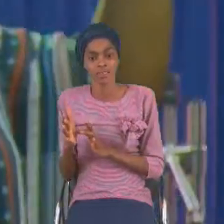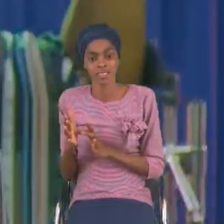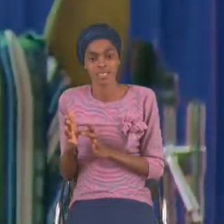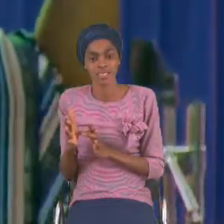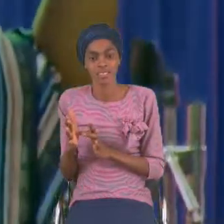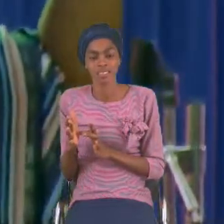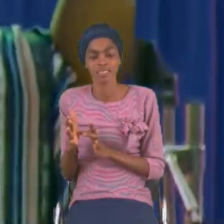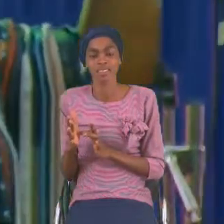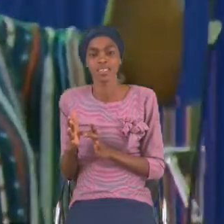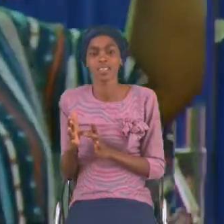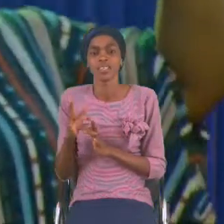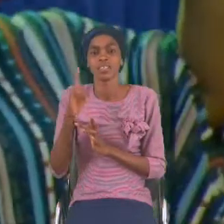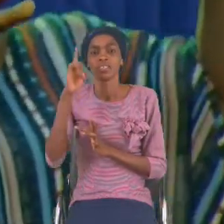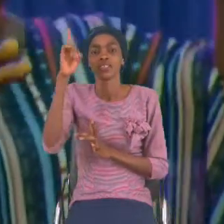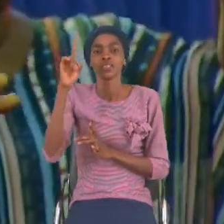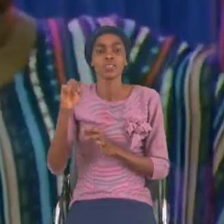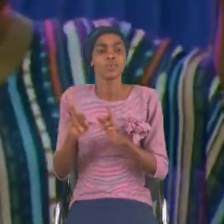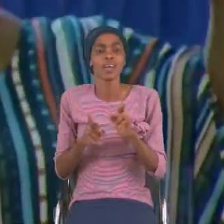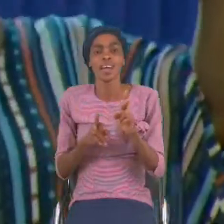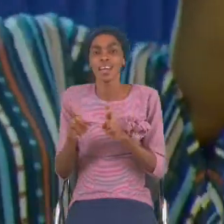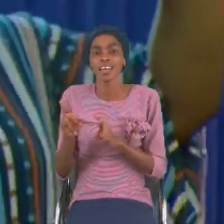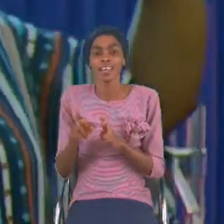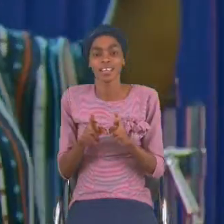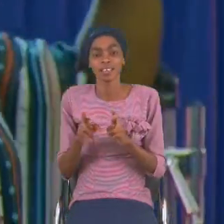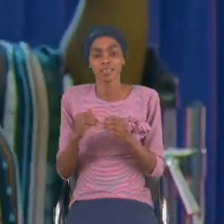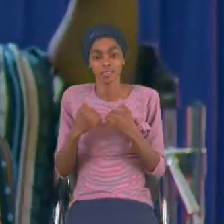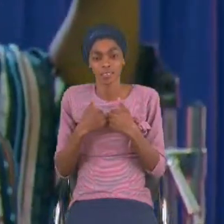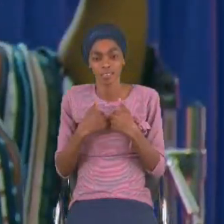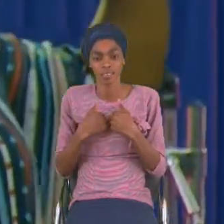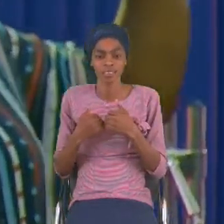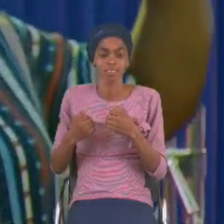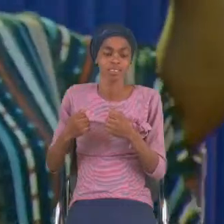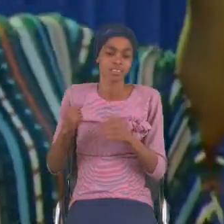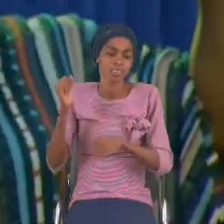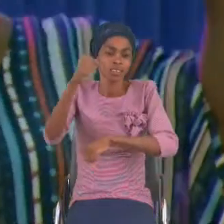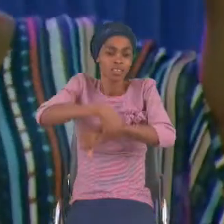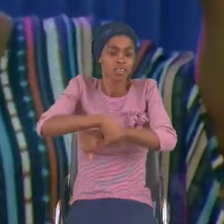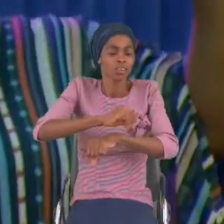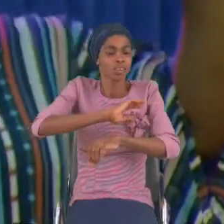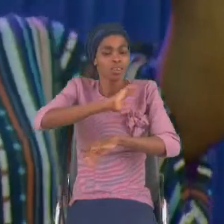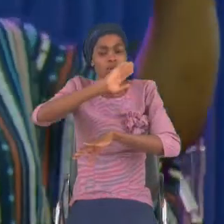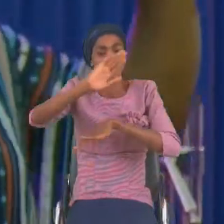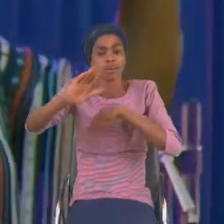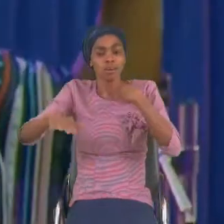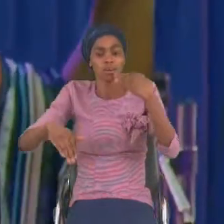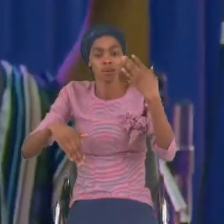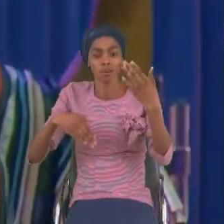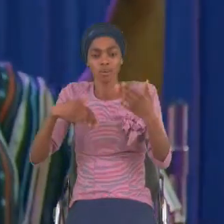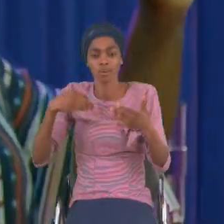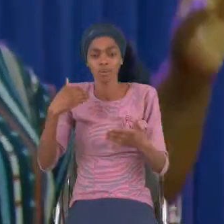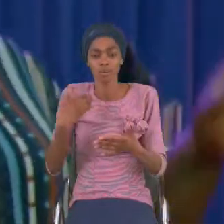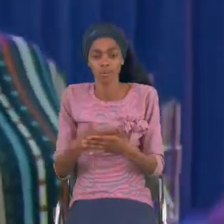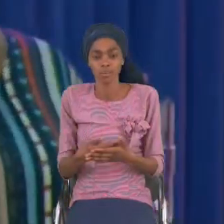Jesus, you have conquered all.